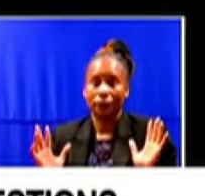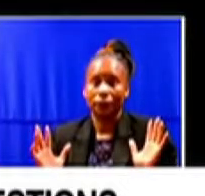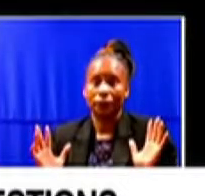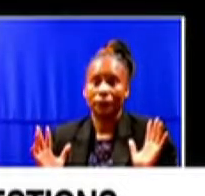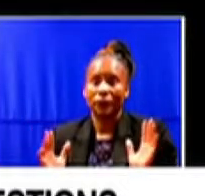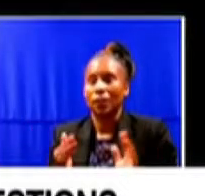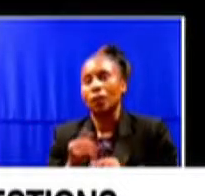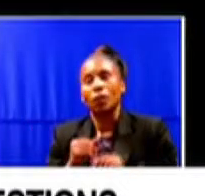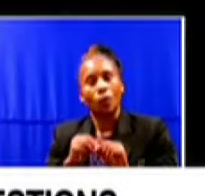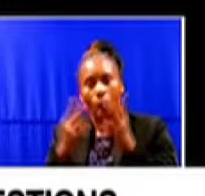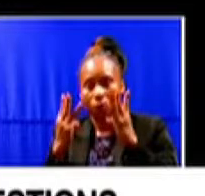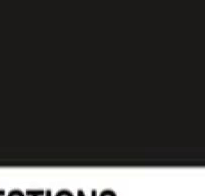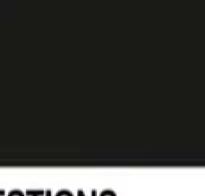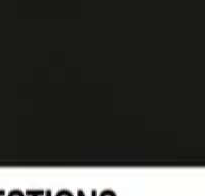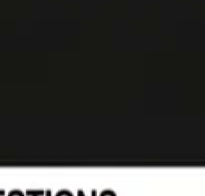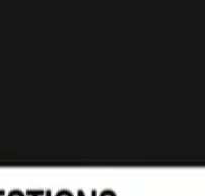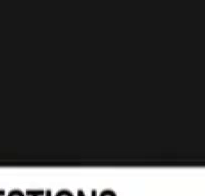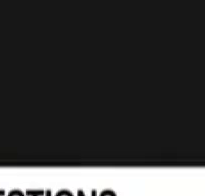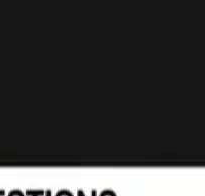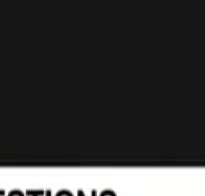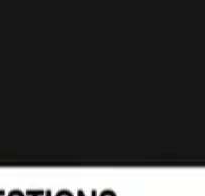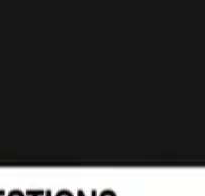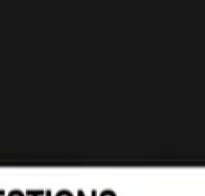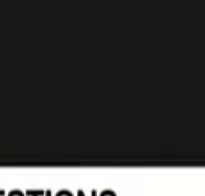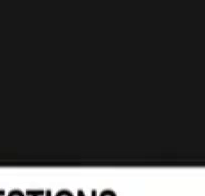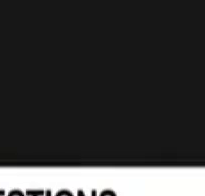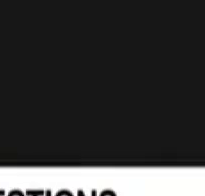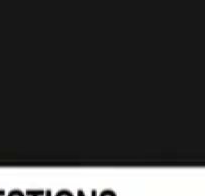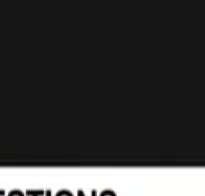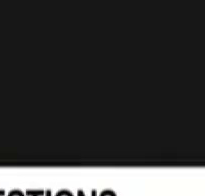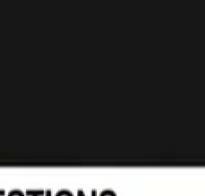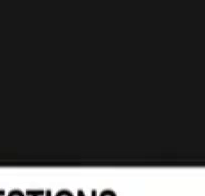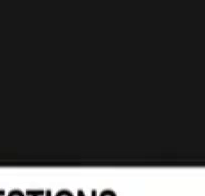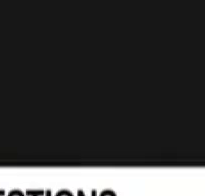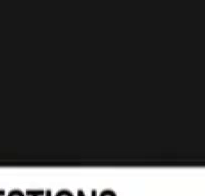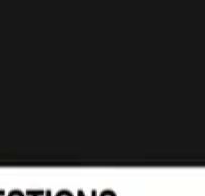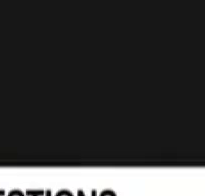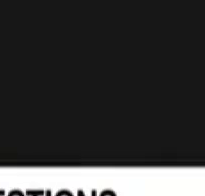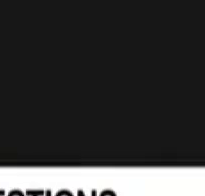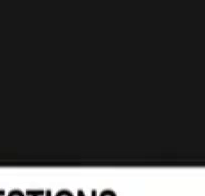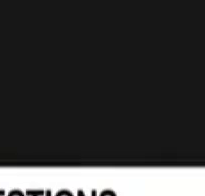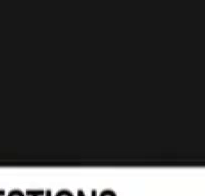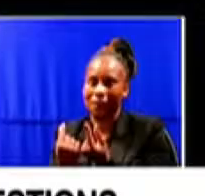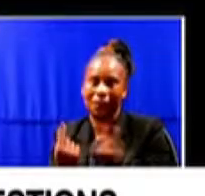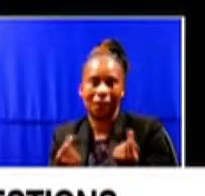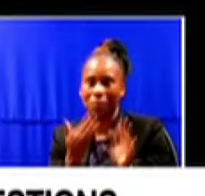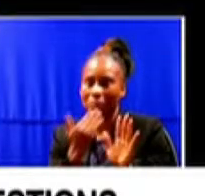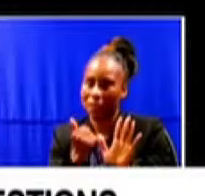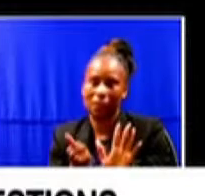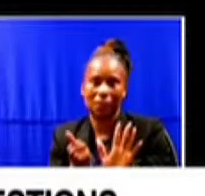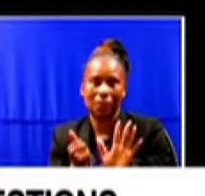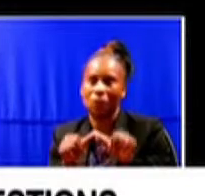please, can you just be quiet? Order. Take your seat. Order, Deputy Speaker.